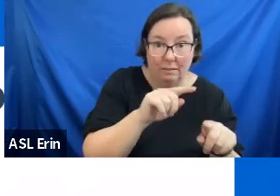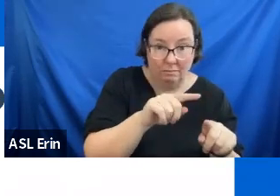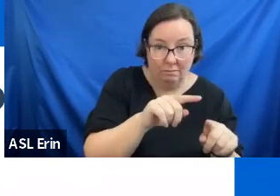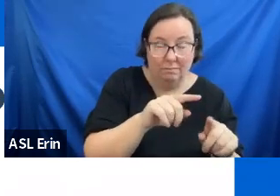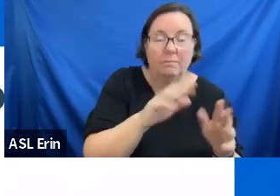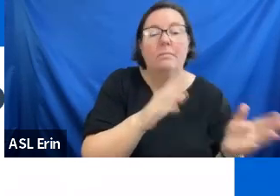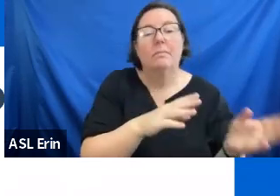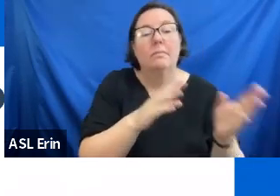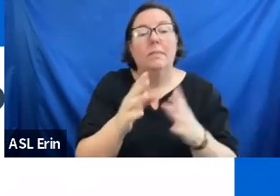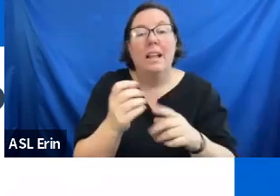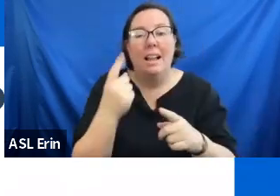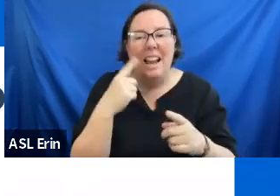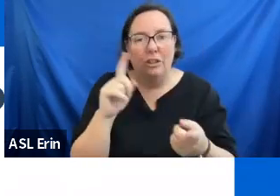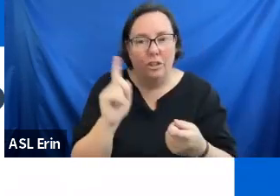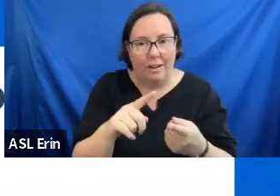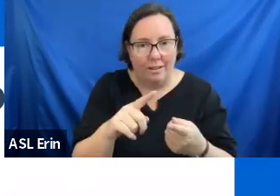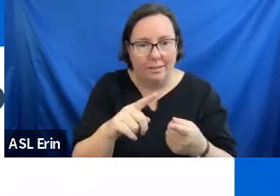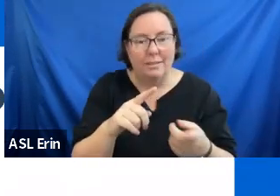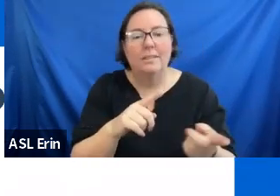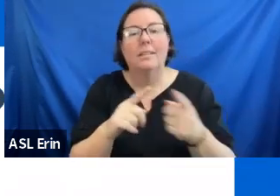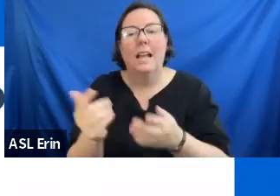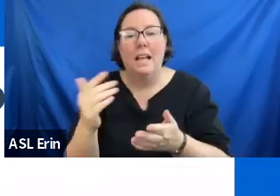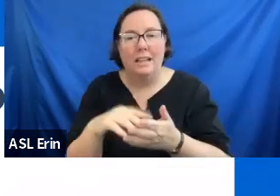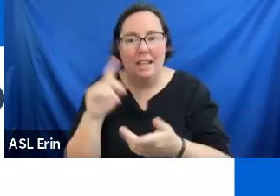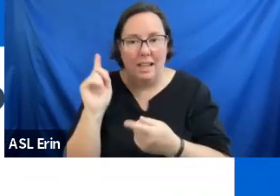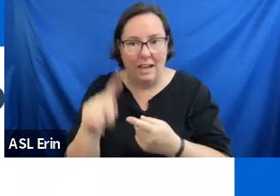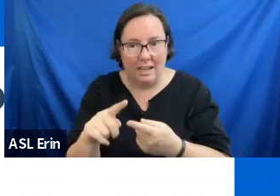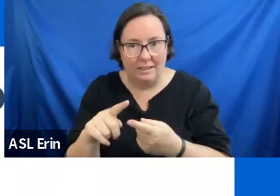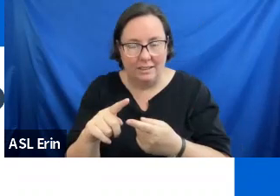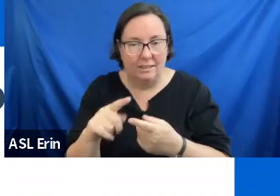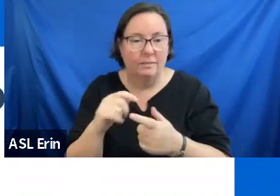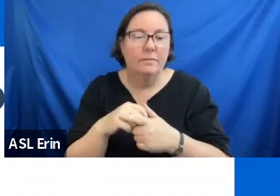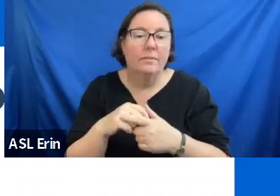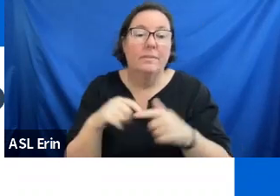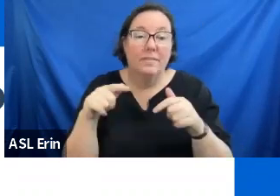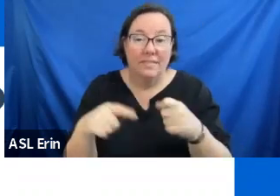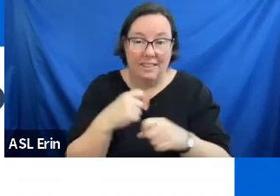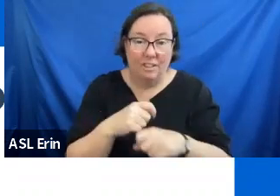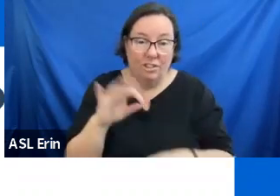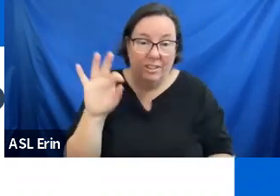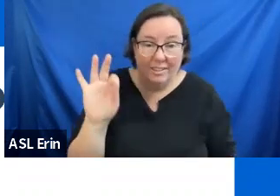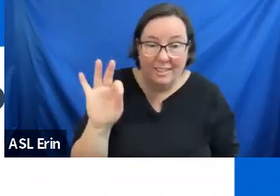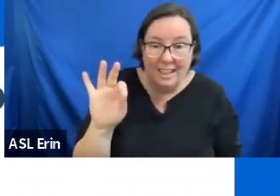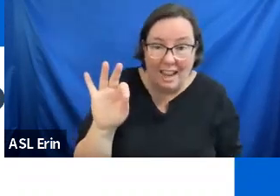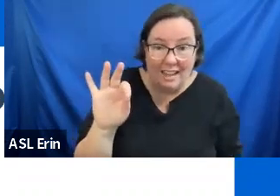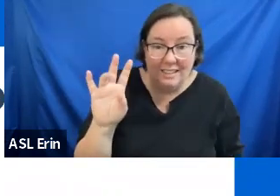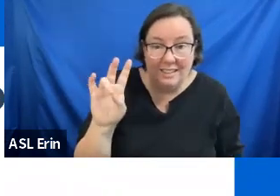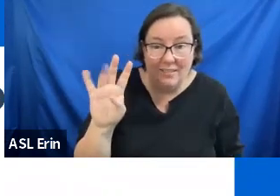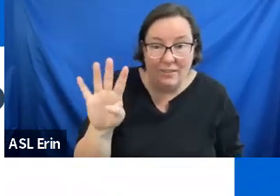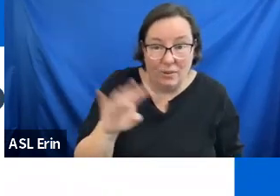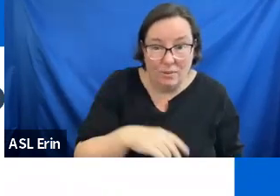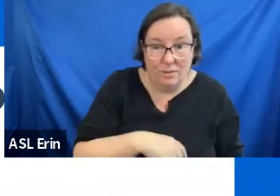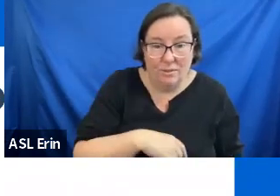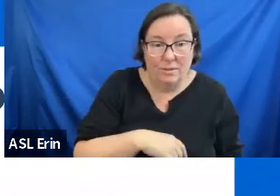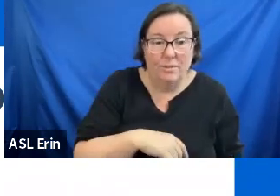school year, and then again this school year, you see we have 974 students invited to attend the